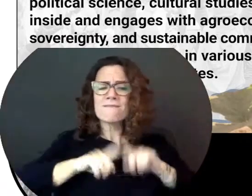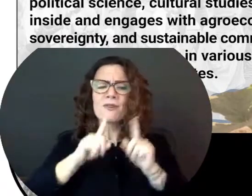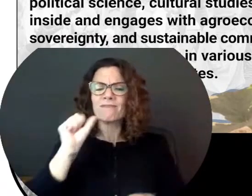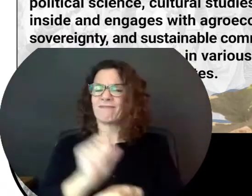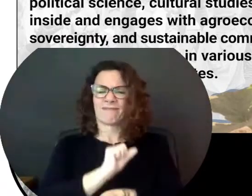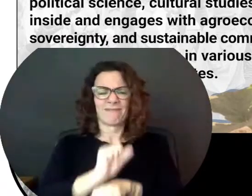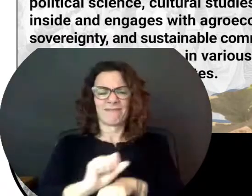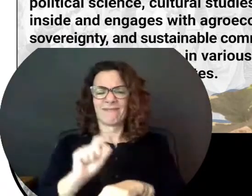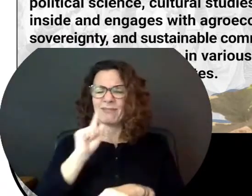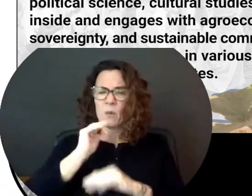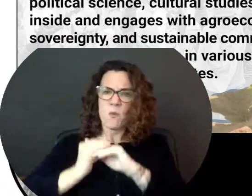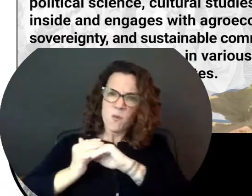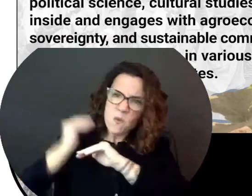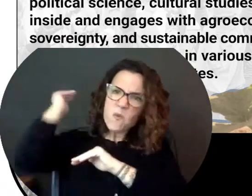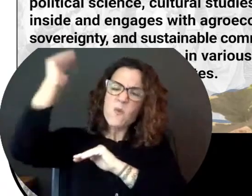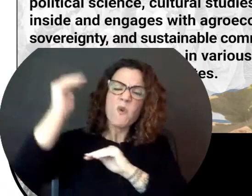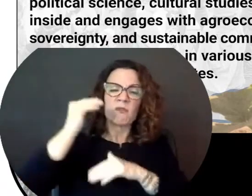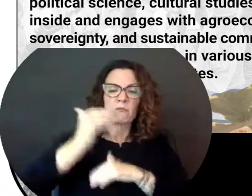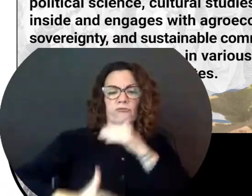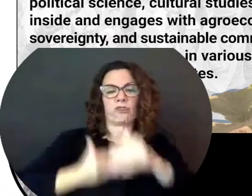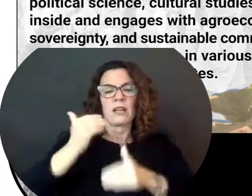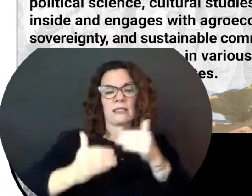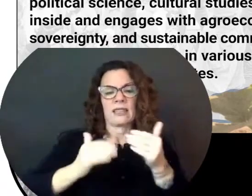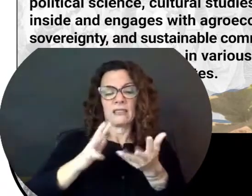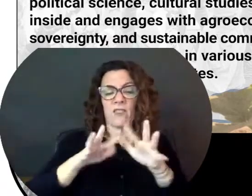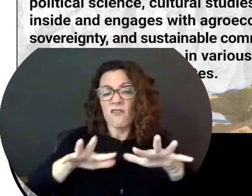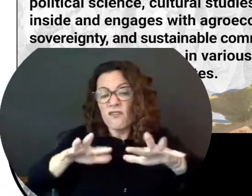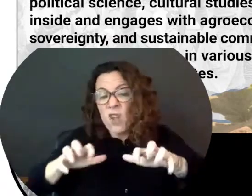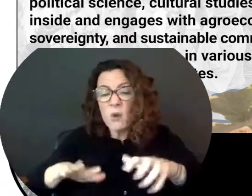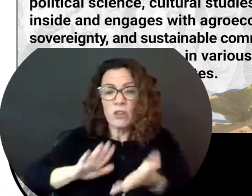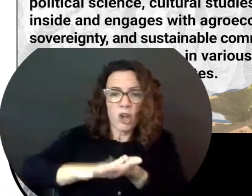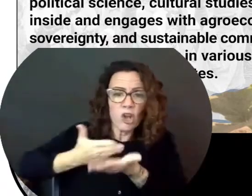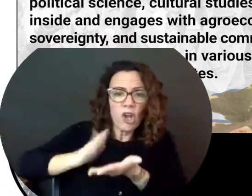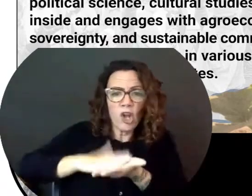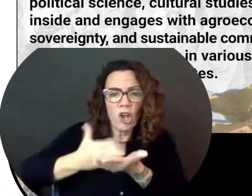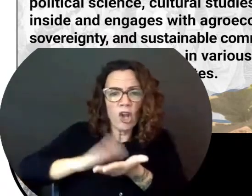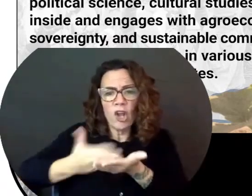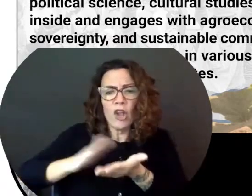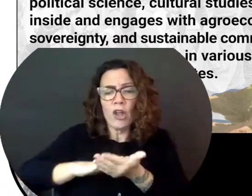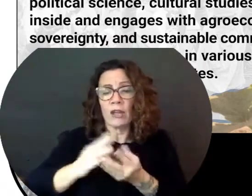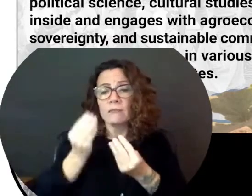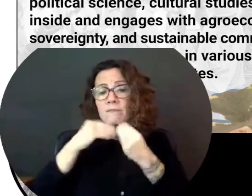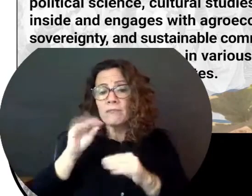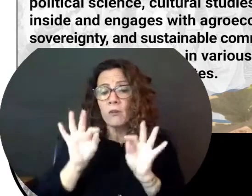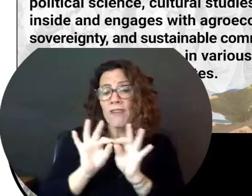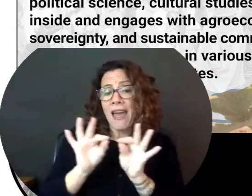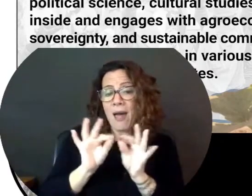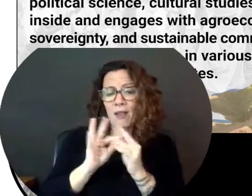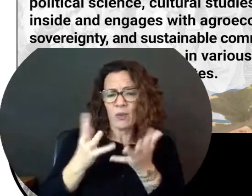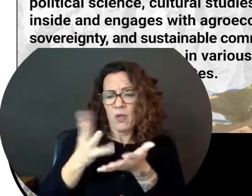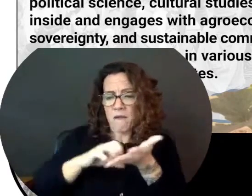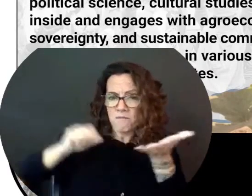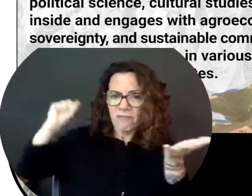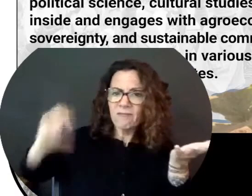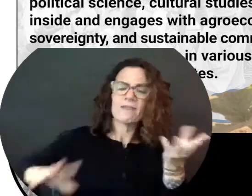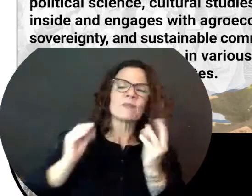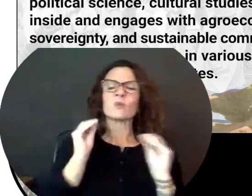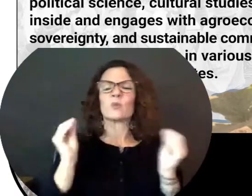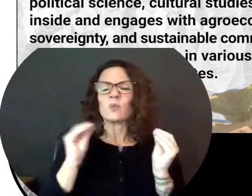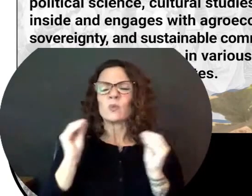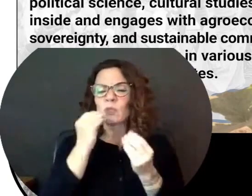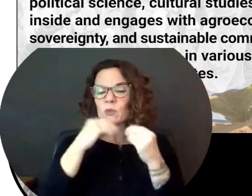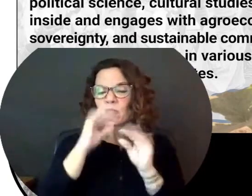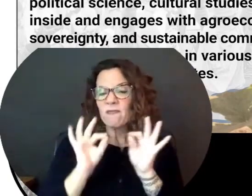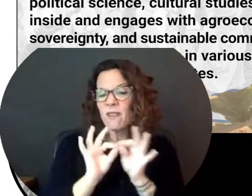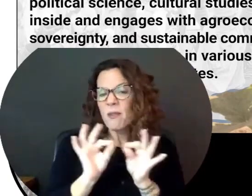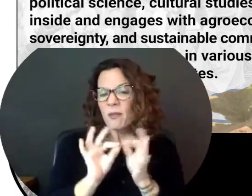overcooked, and then all the nutrients are being cooked out of it. So by the time we get it, it's just depleted with nutrients. And this